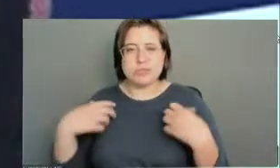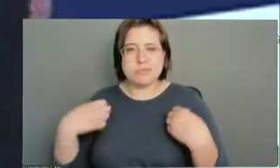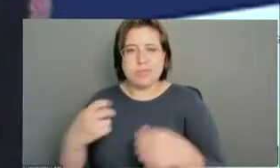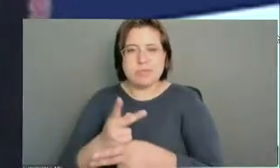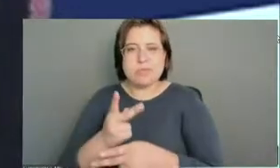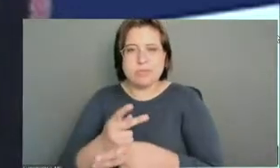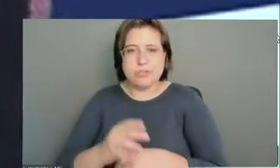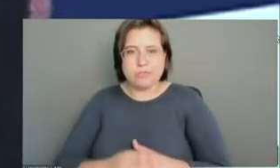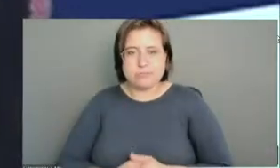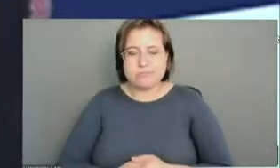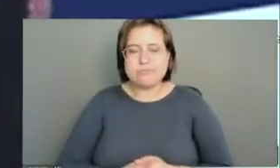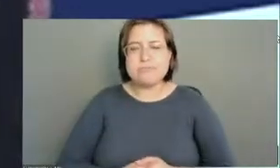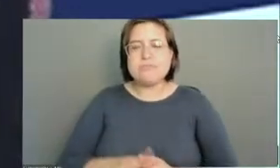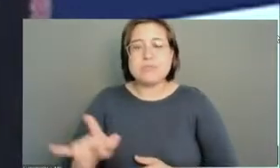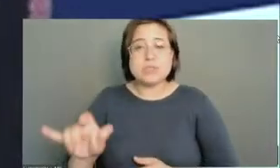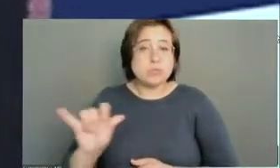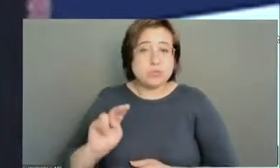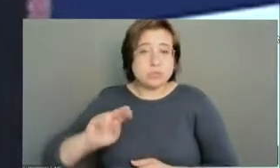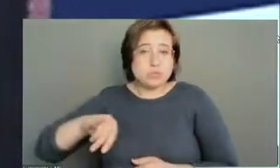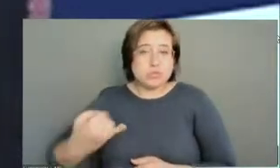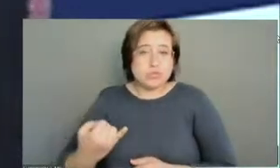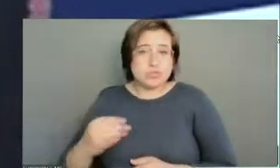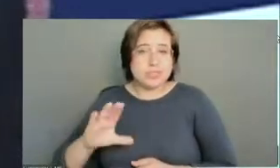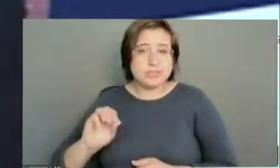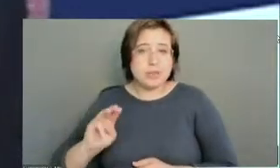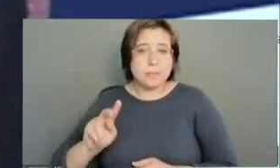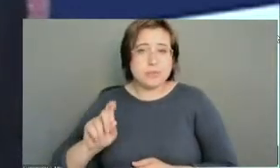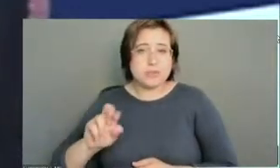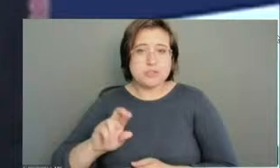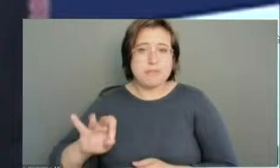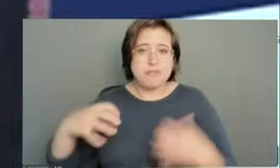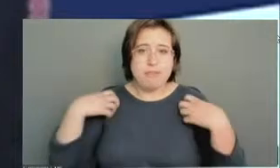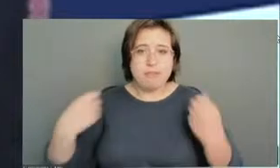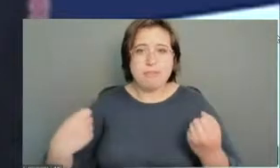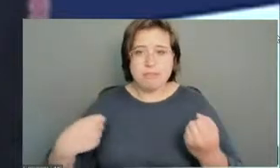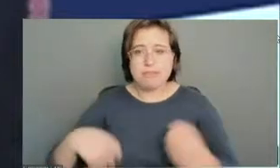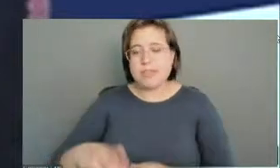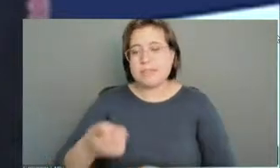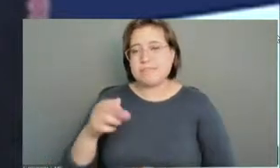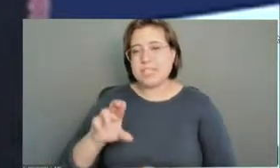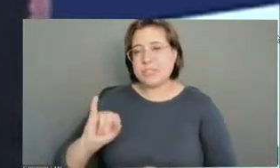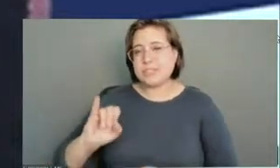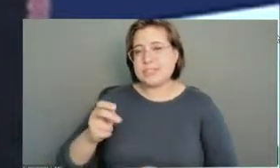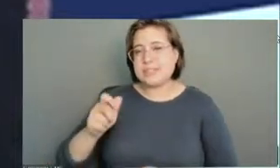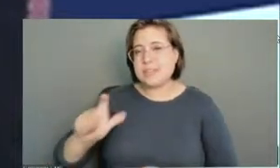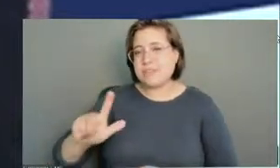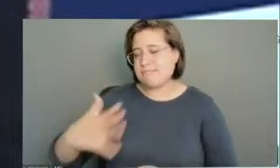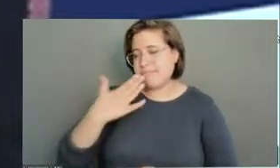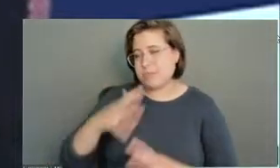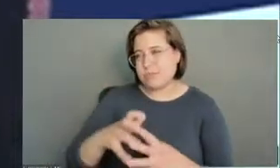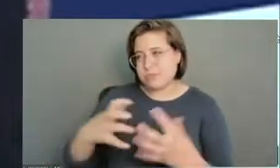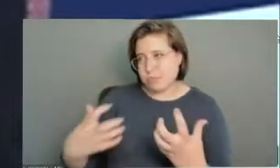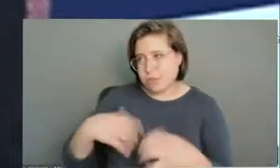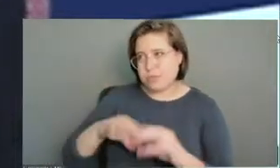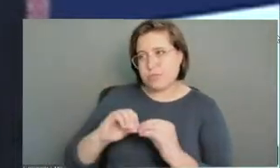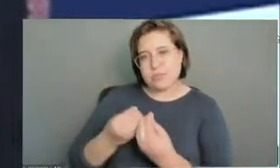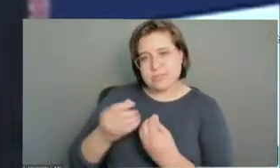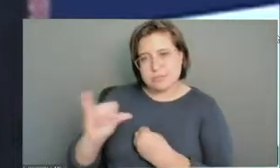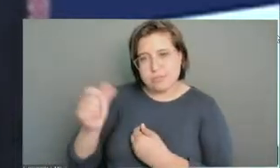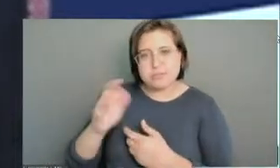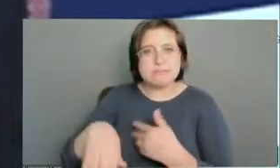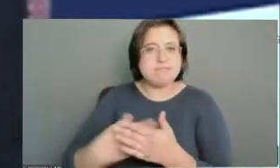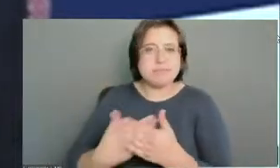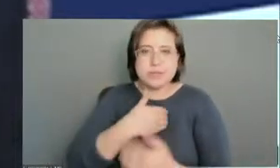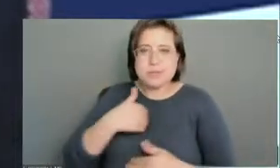also served as New Jersey's Commissioner of Health. Dr. Siegel, thank you so much to the organization, certainly, and to all the members for